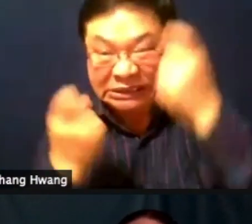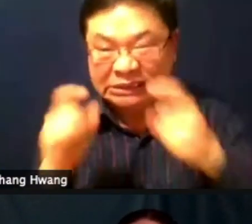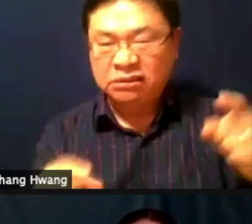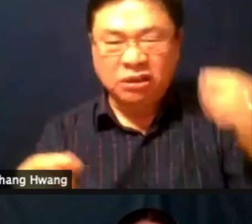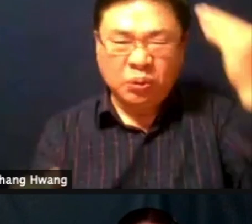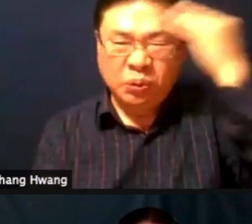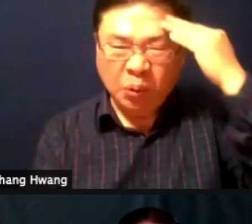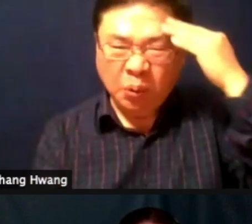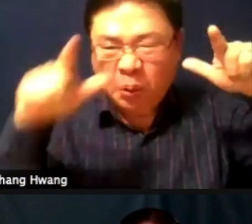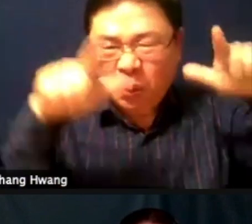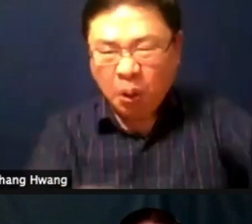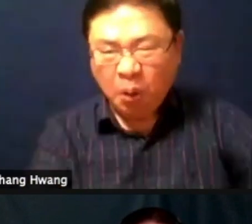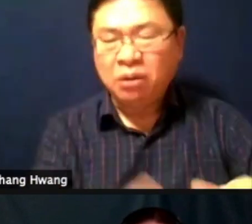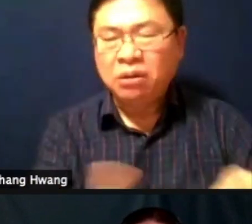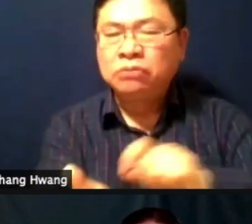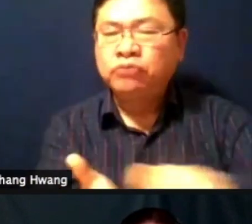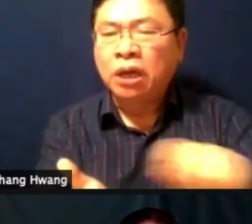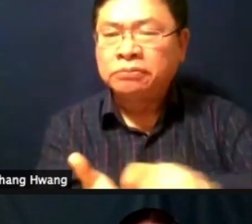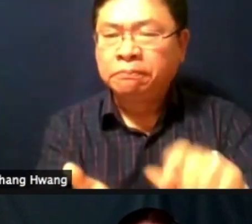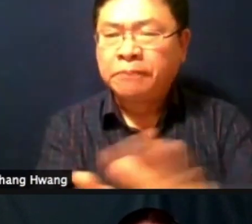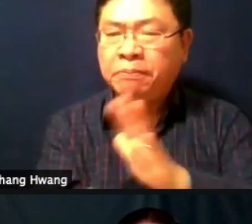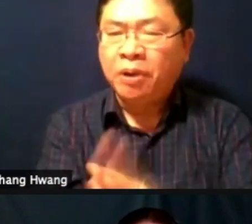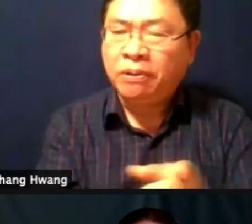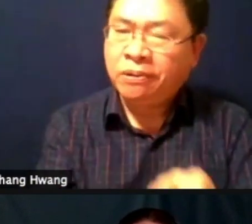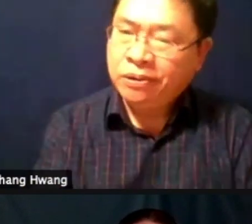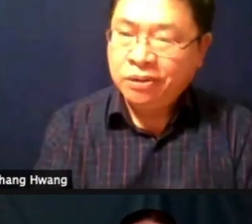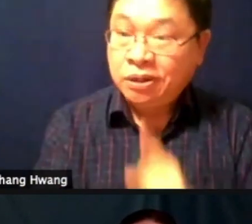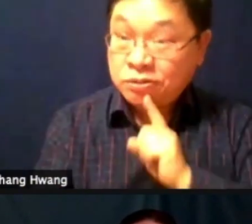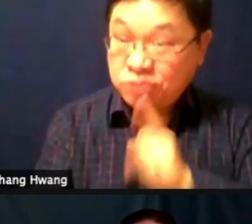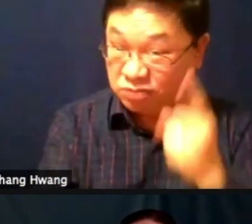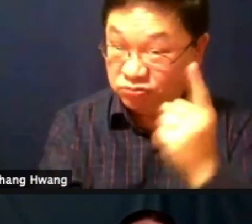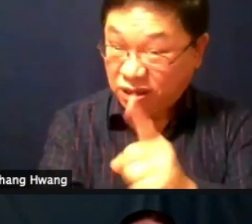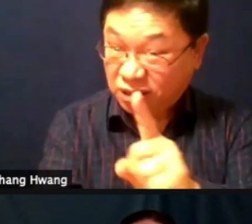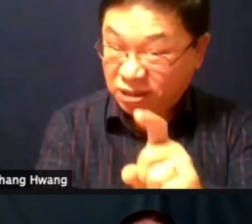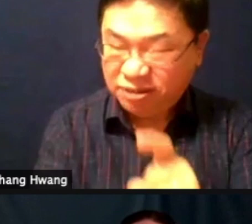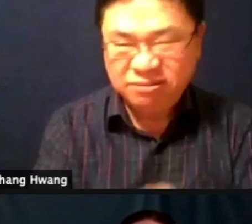explained in research documentation that's currently available.